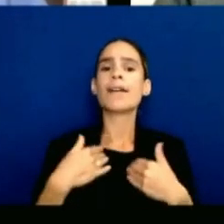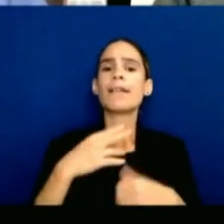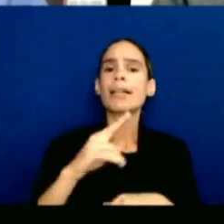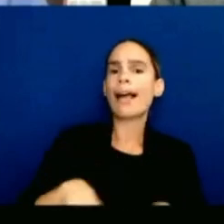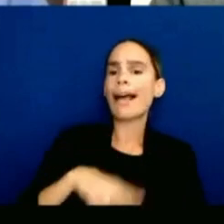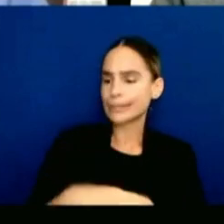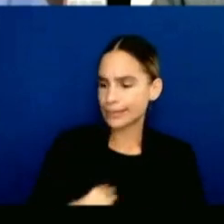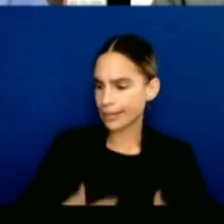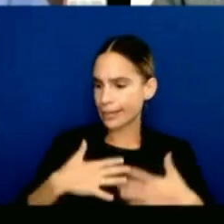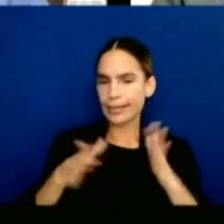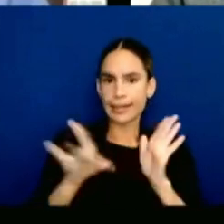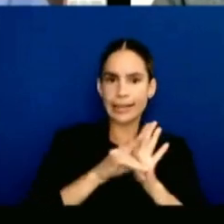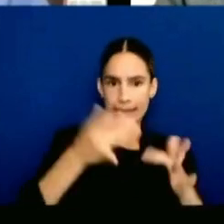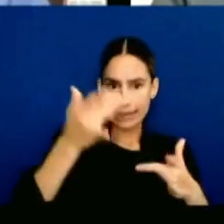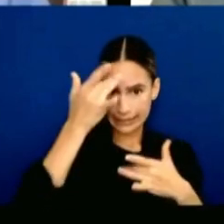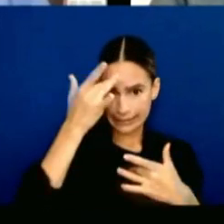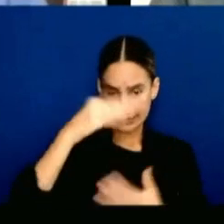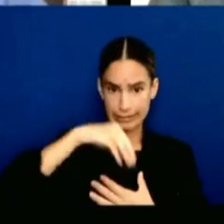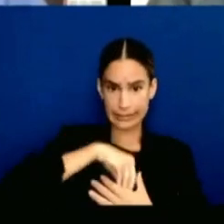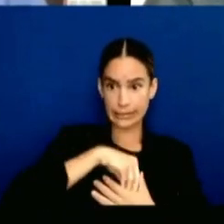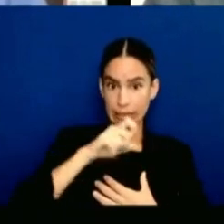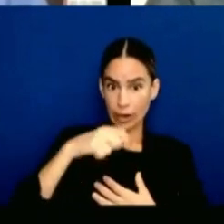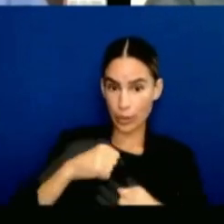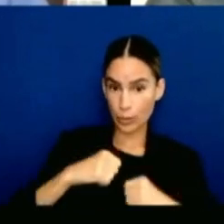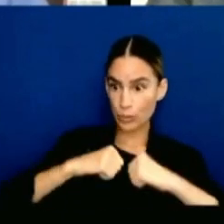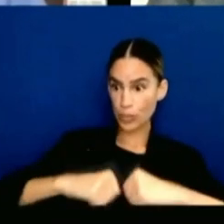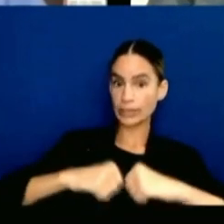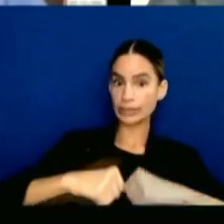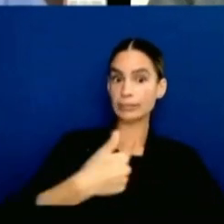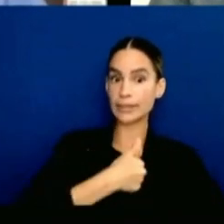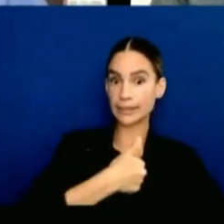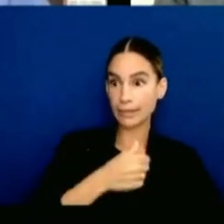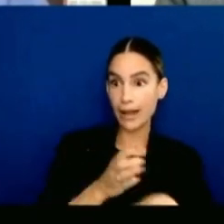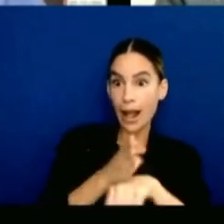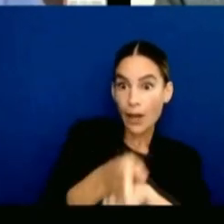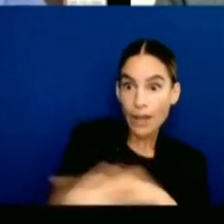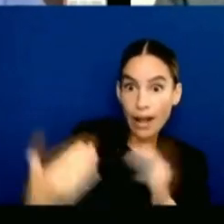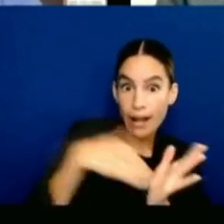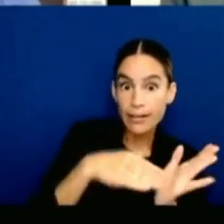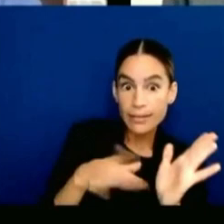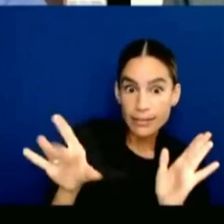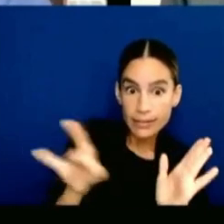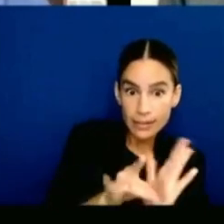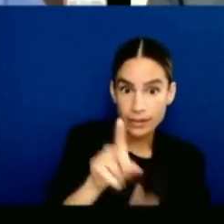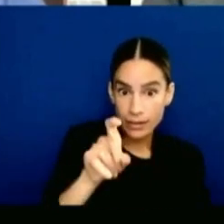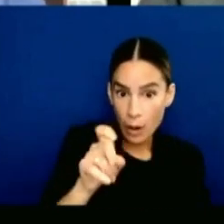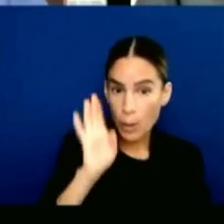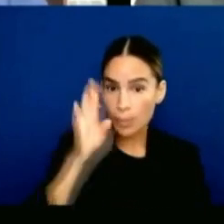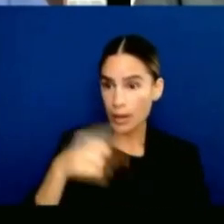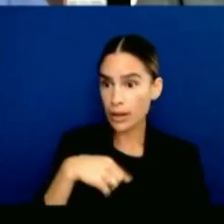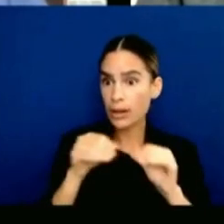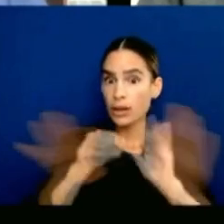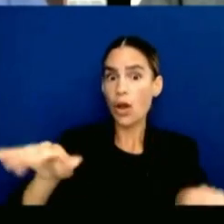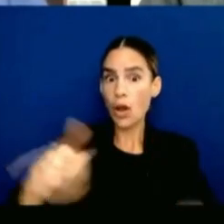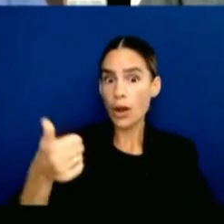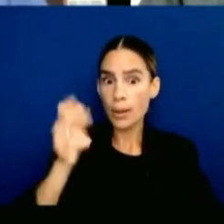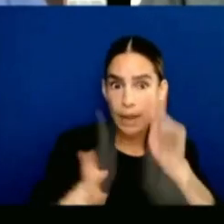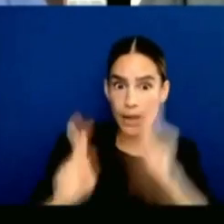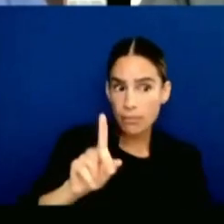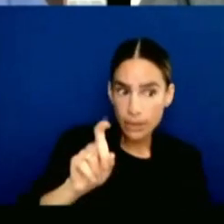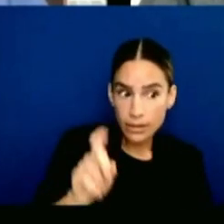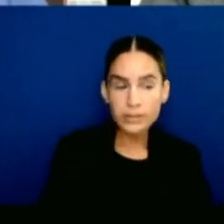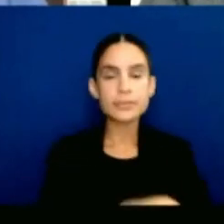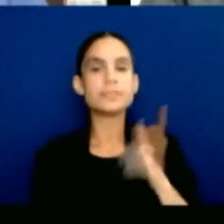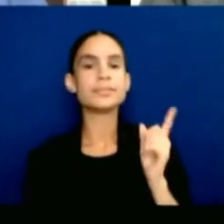rapidly compared to some others. Is that fair? That is fair. It's an RNA virus, and as we know, RNA viruses